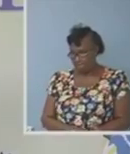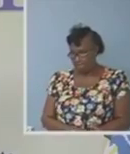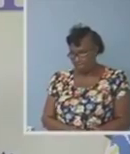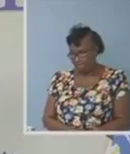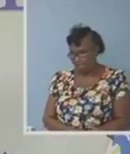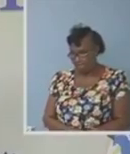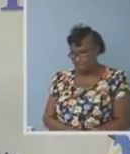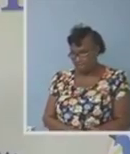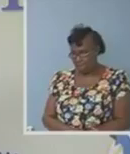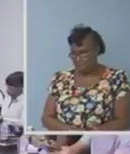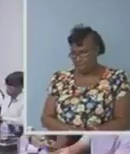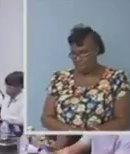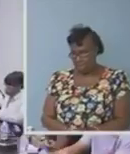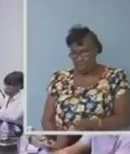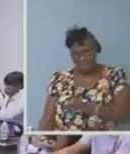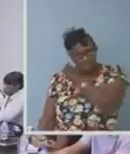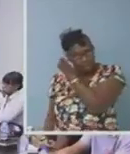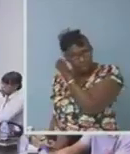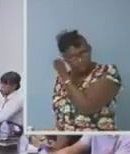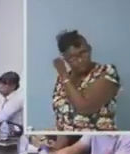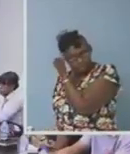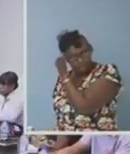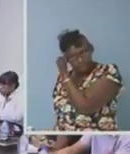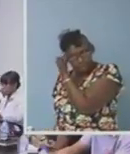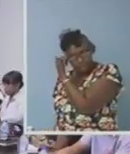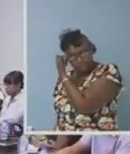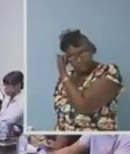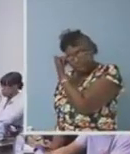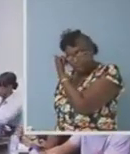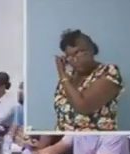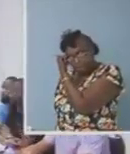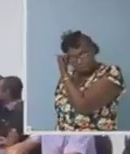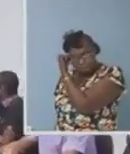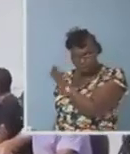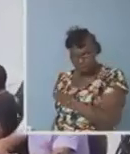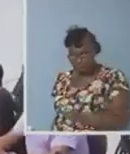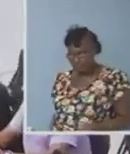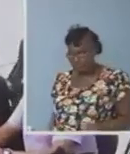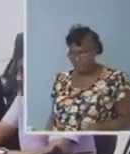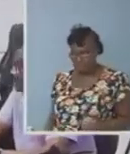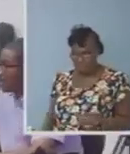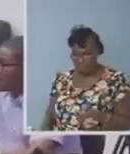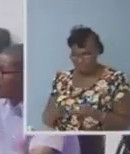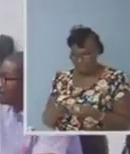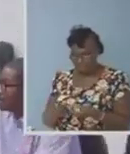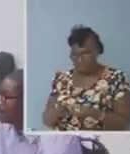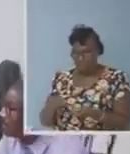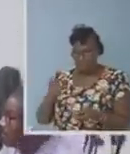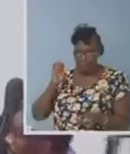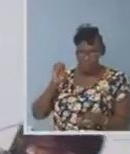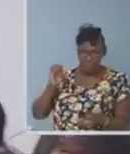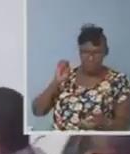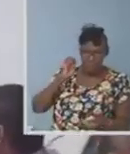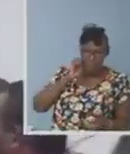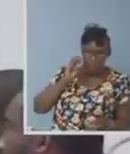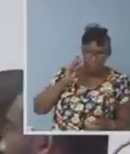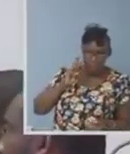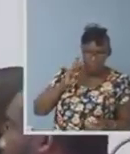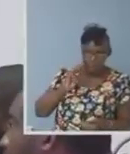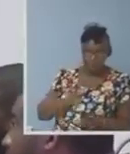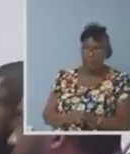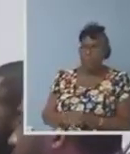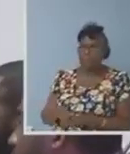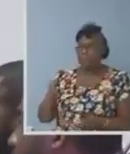respond accordingly. So the floor is now open. Okay, Elizabeth Williams from TV6 and The